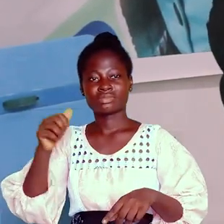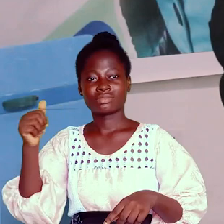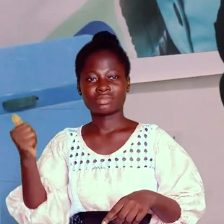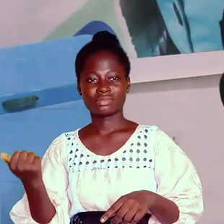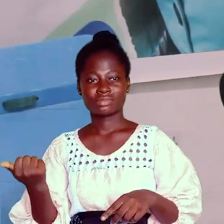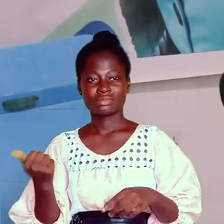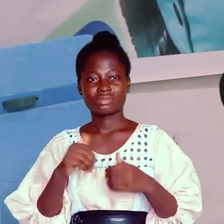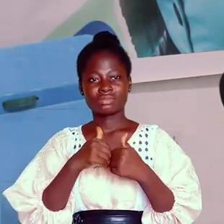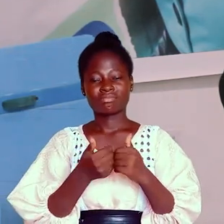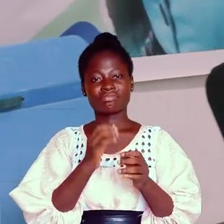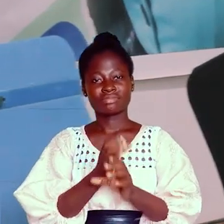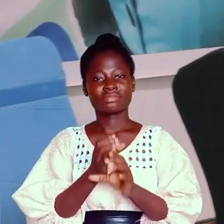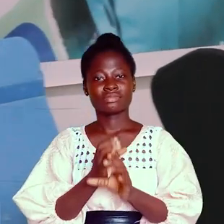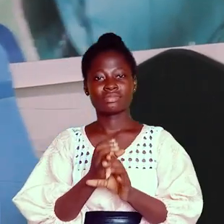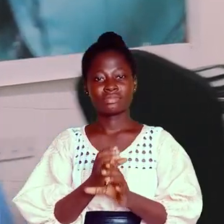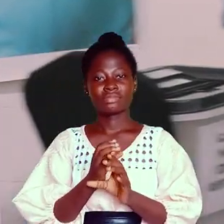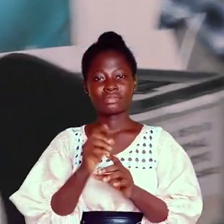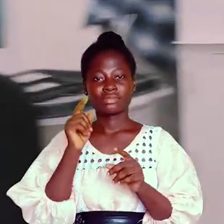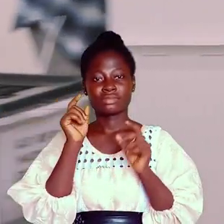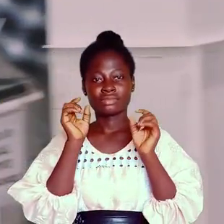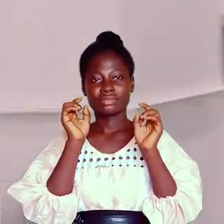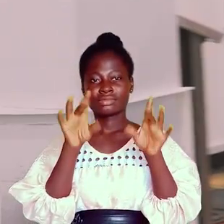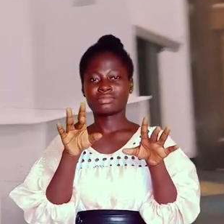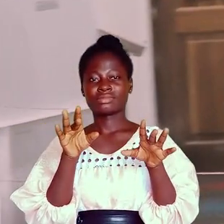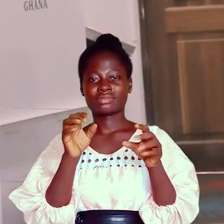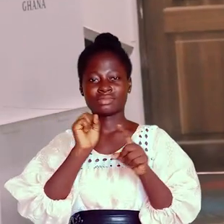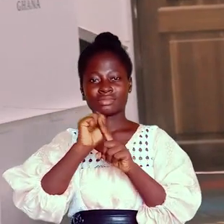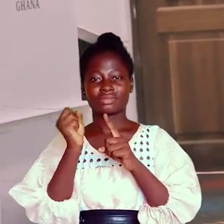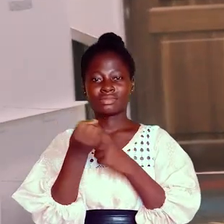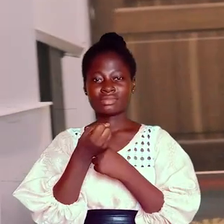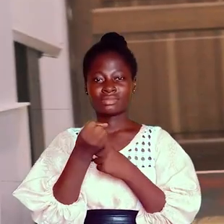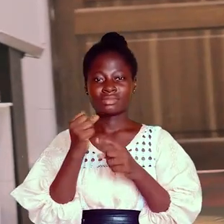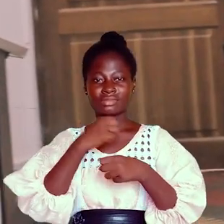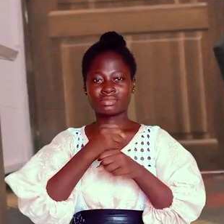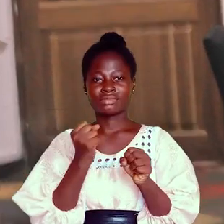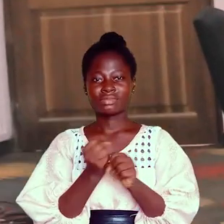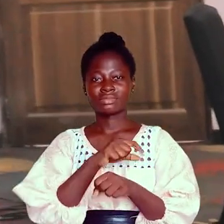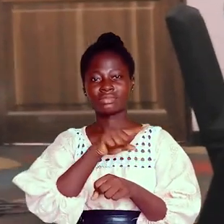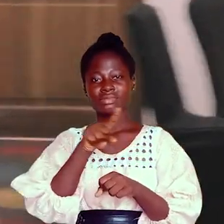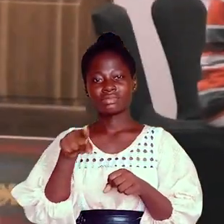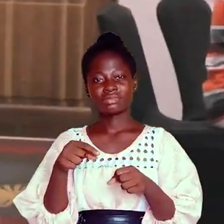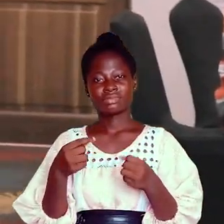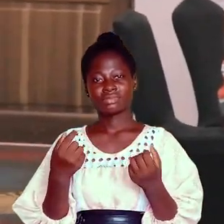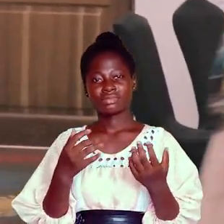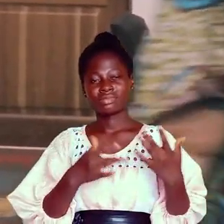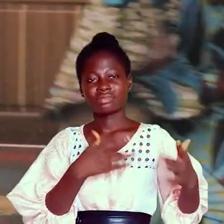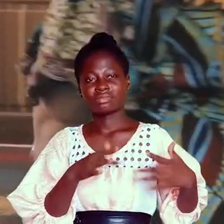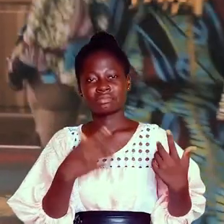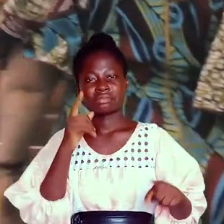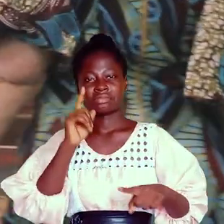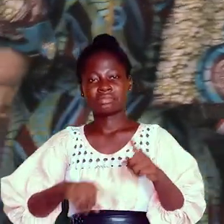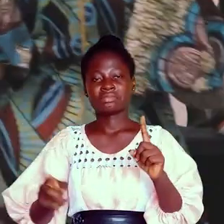on others to provide unpaid care. This at-risk situation makes them more likely to be subjected to